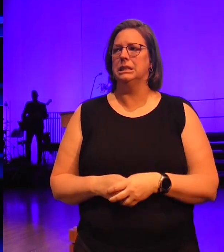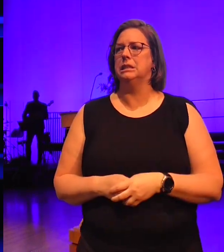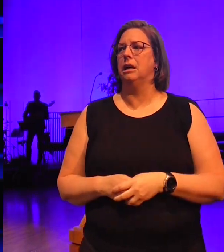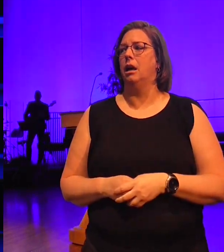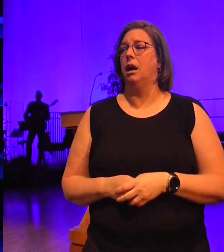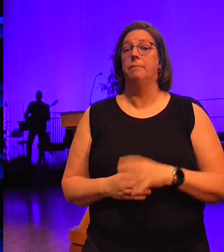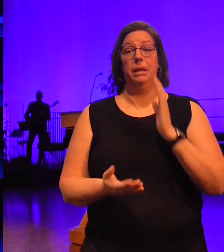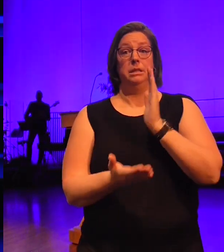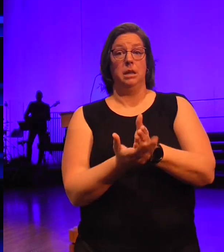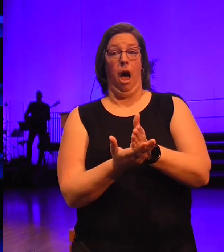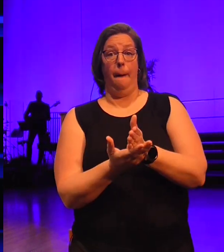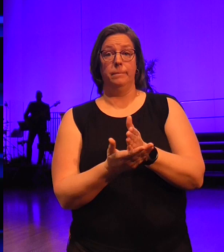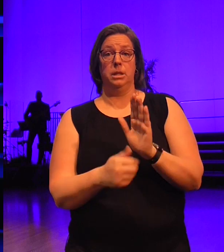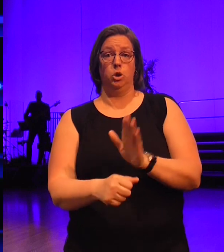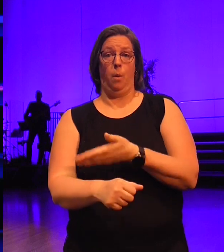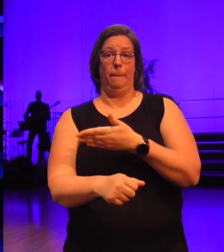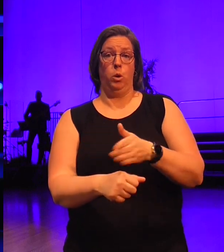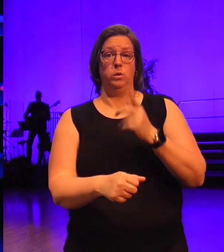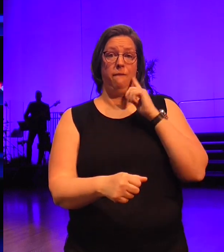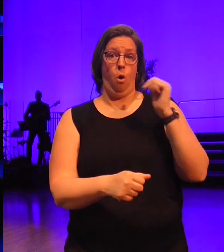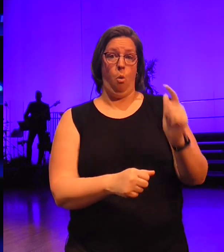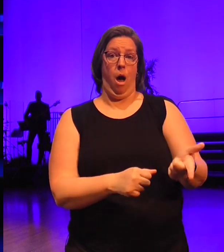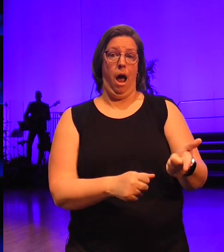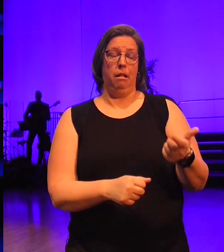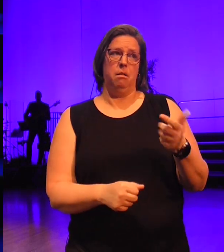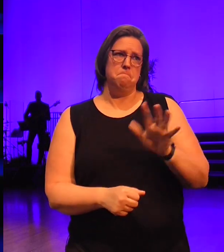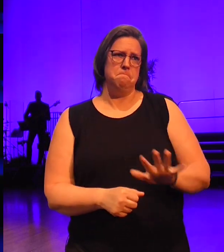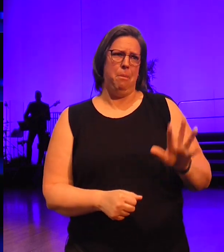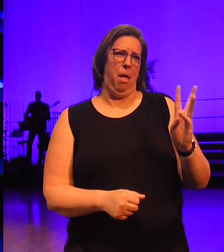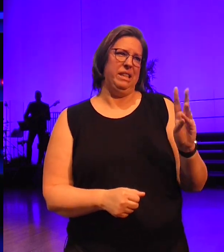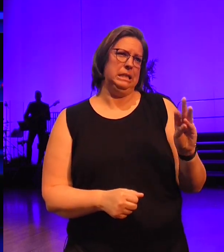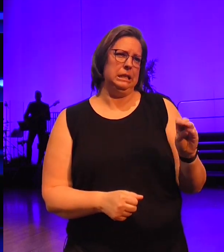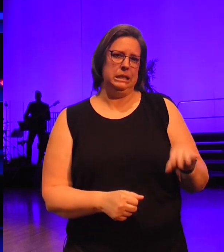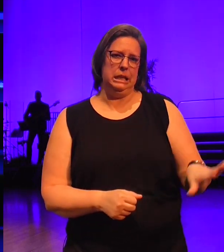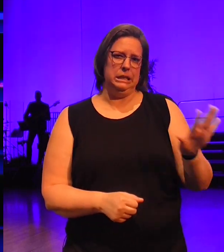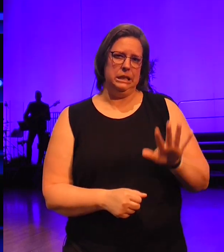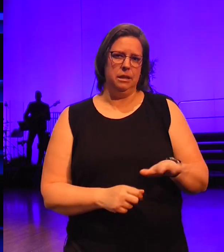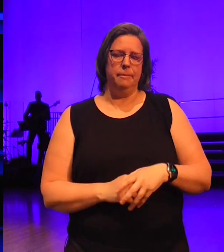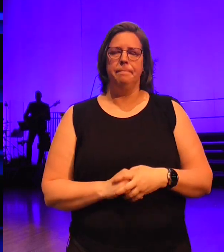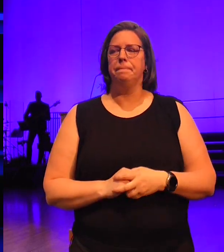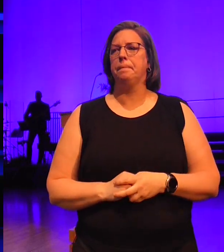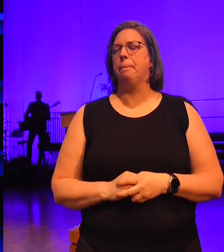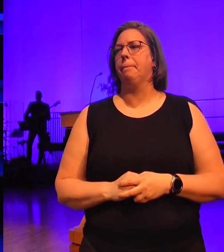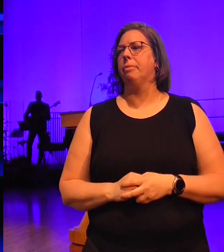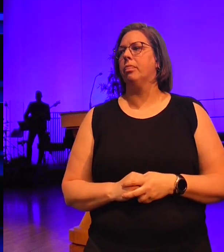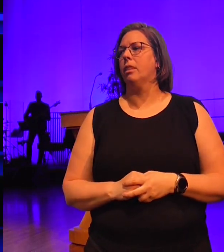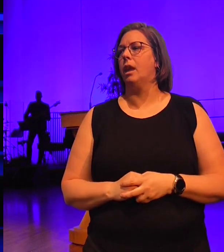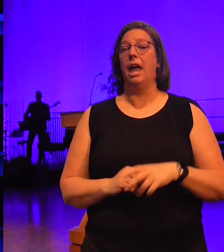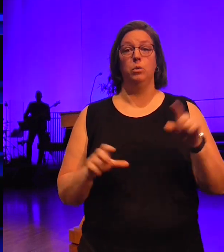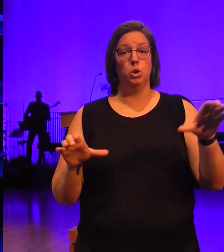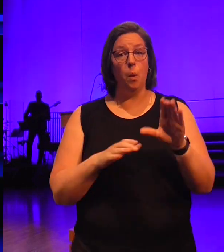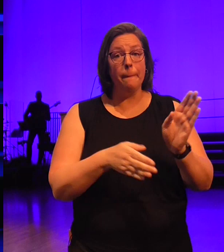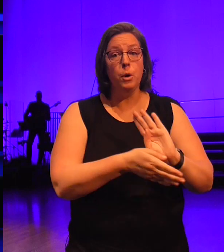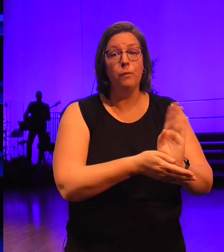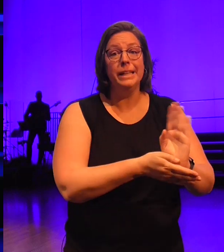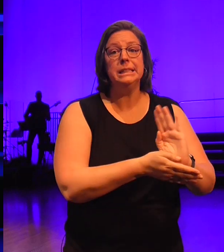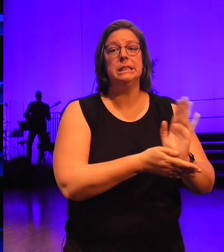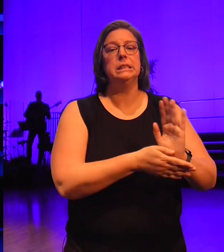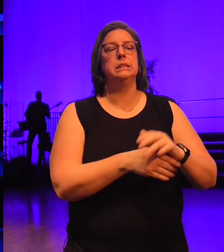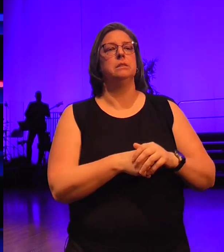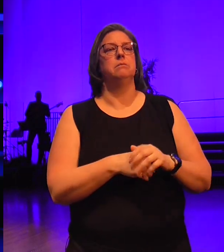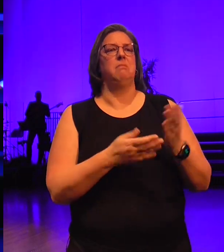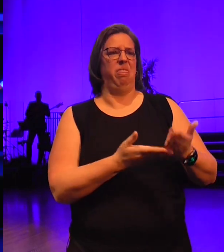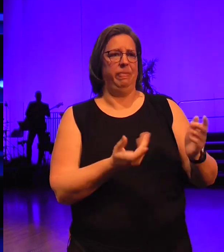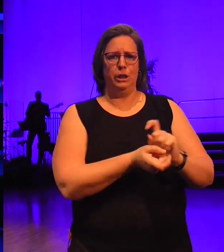doing music for a while in the 1960s. And he was doing movies, and a lot of things